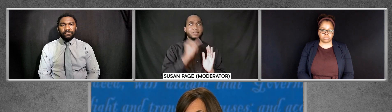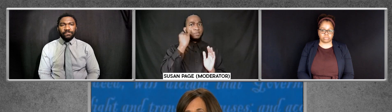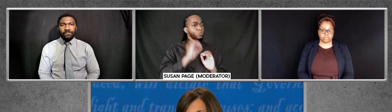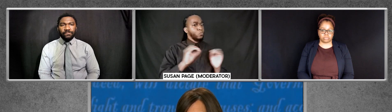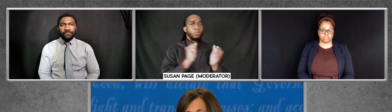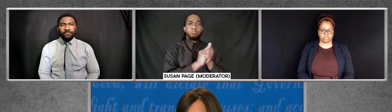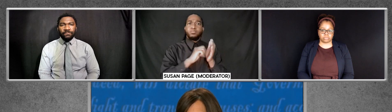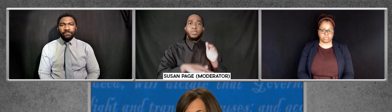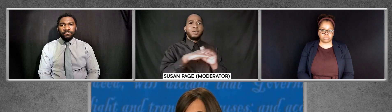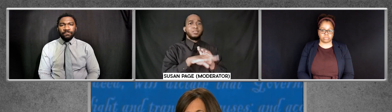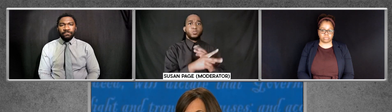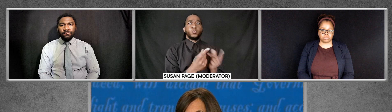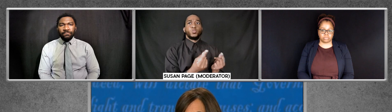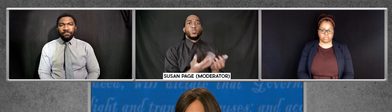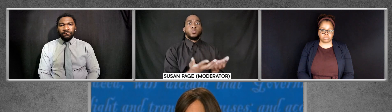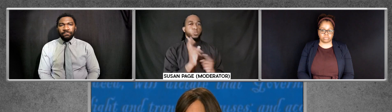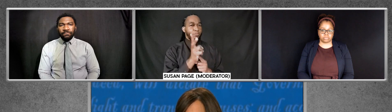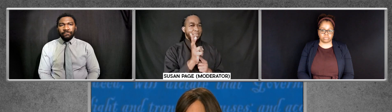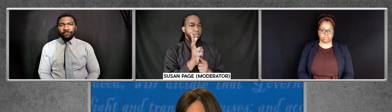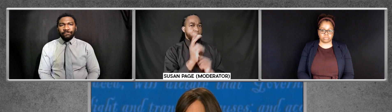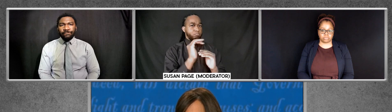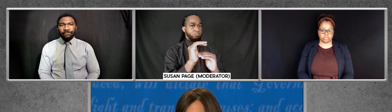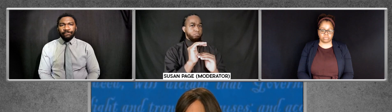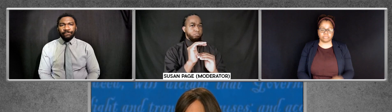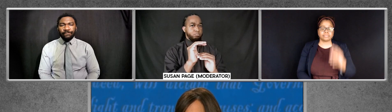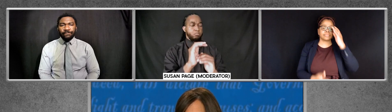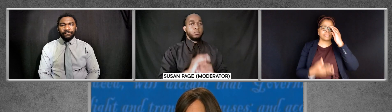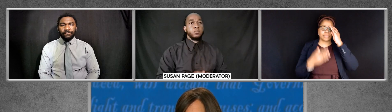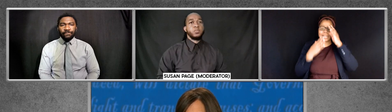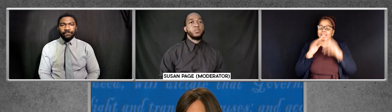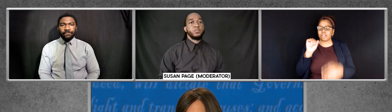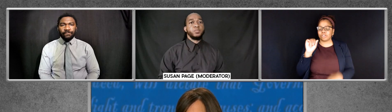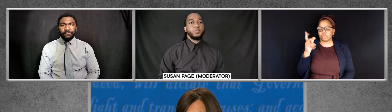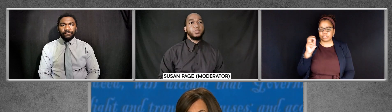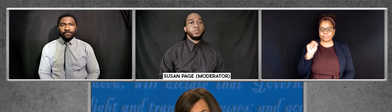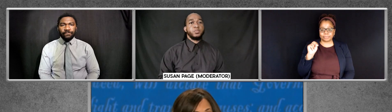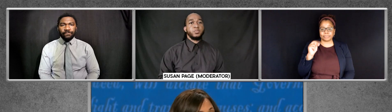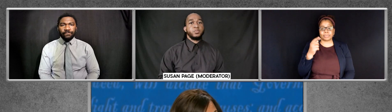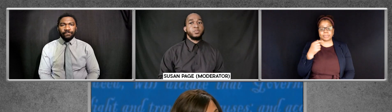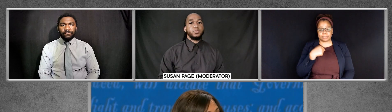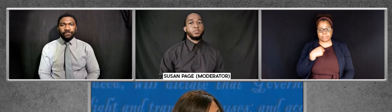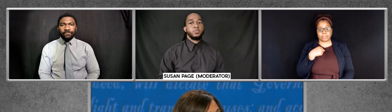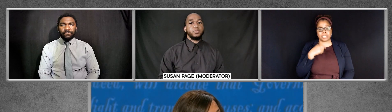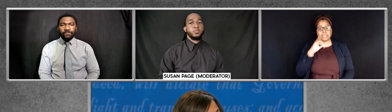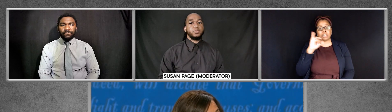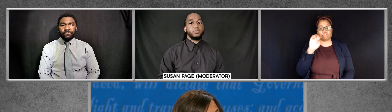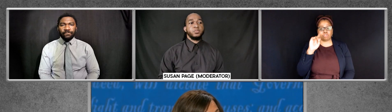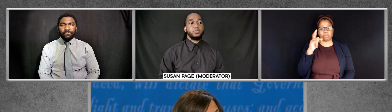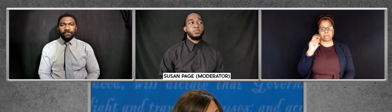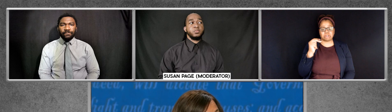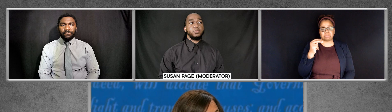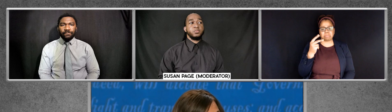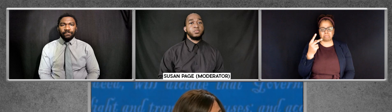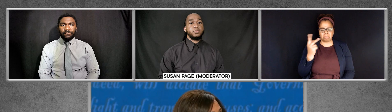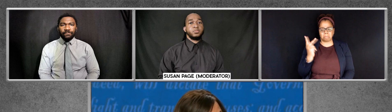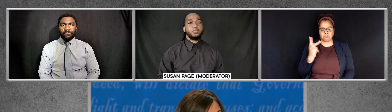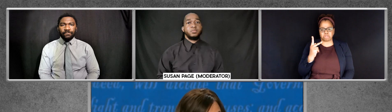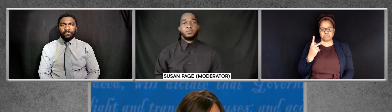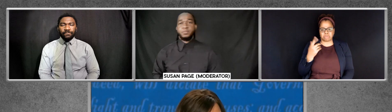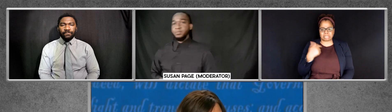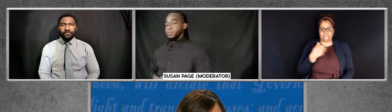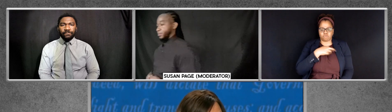2 minutes uninterrupted. Thank you, Susan. First of all, Joe Biden and I are both people of faith, and it's